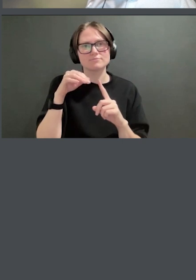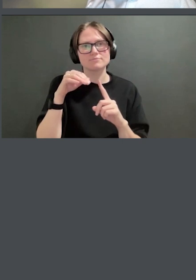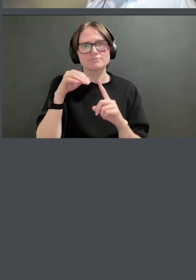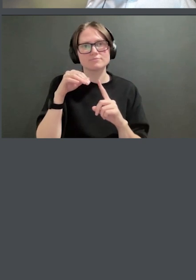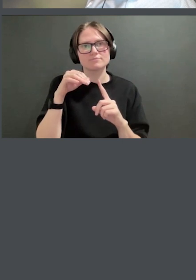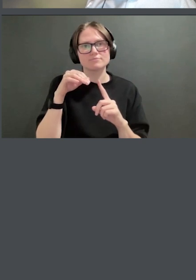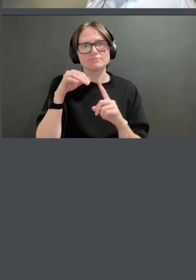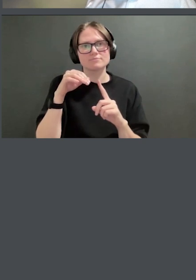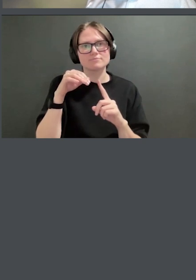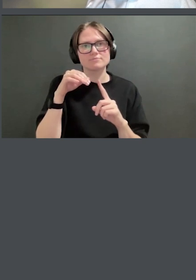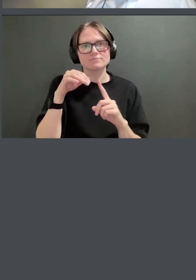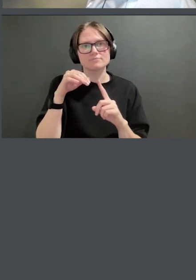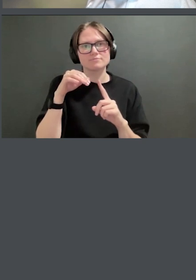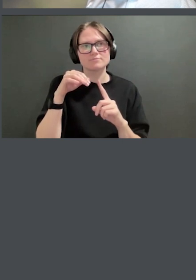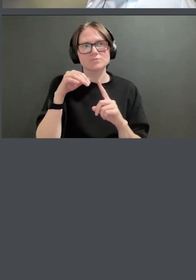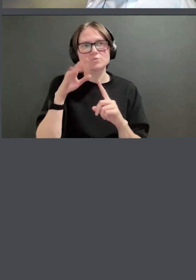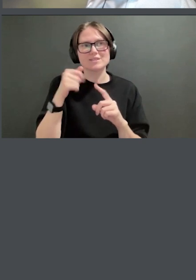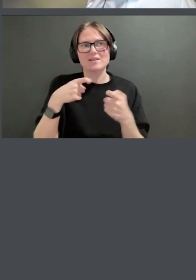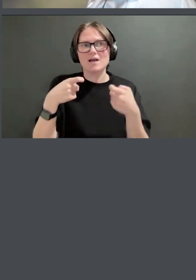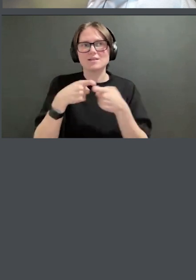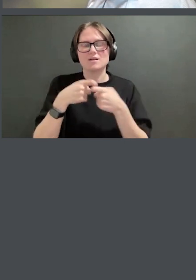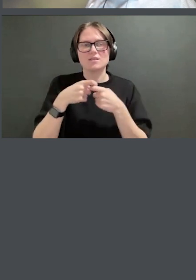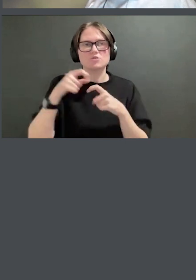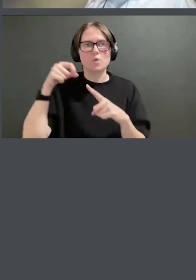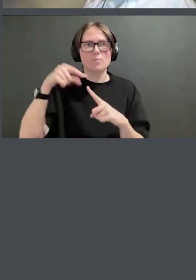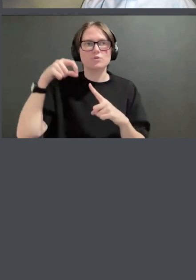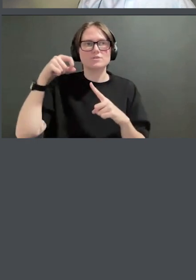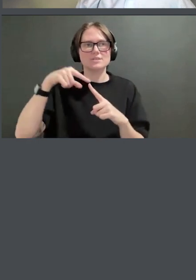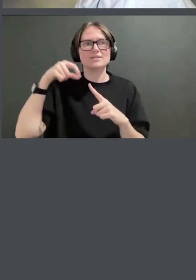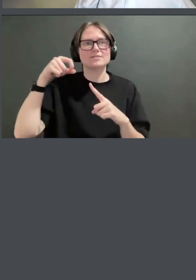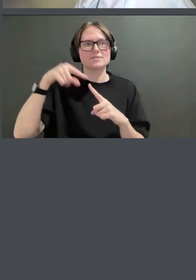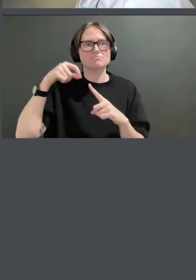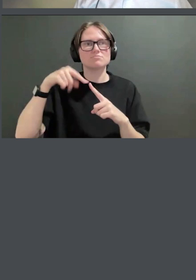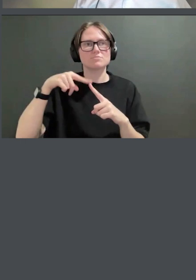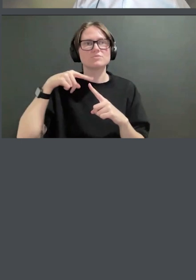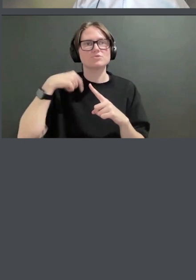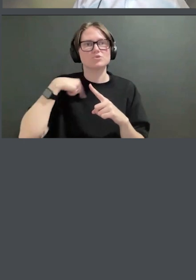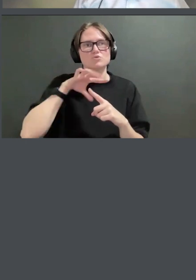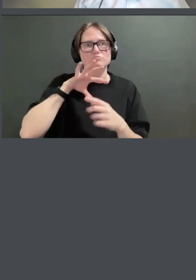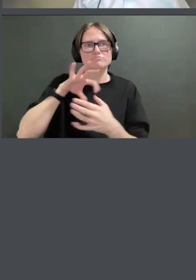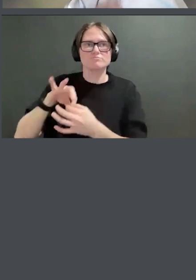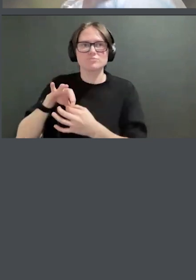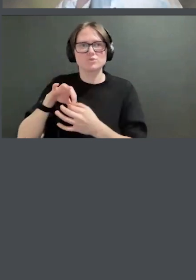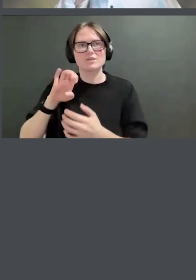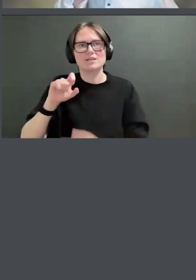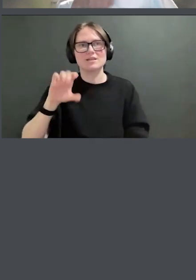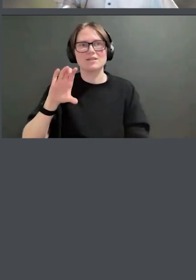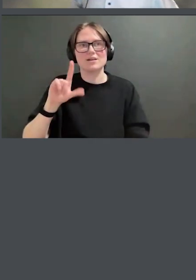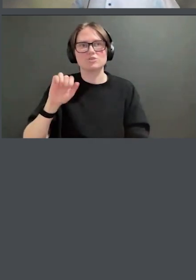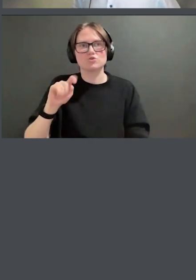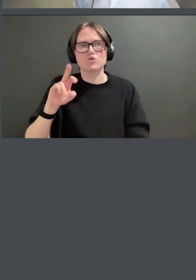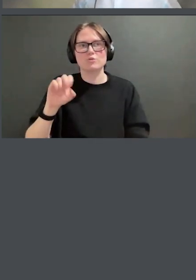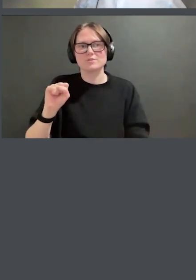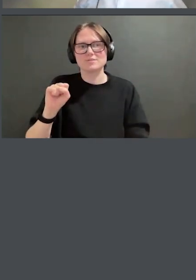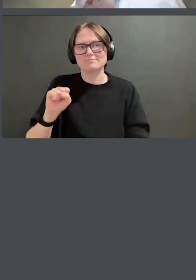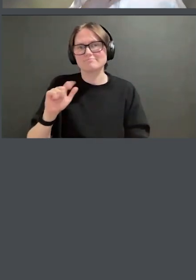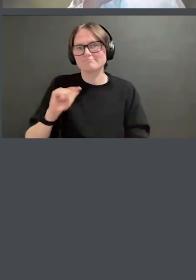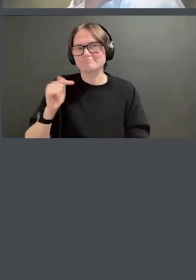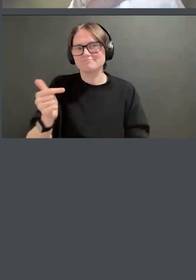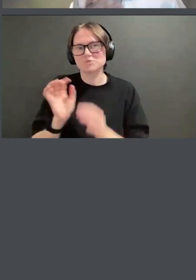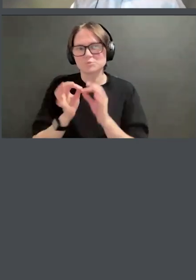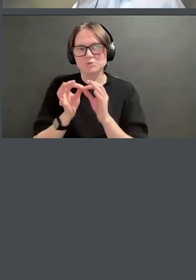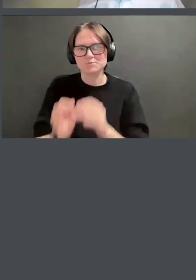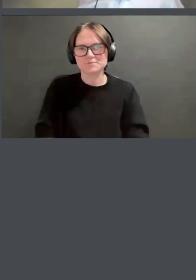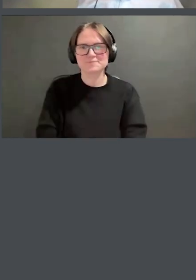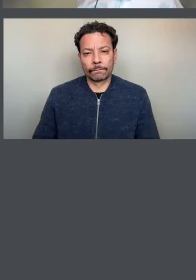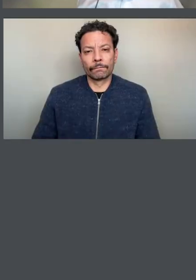sending electrical pulses to these individual electrodes. So a lot of times people